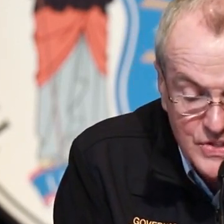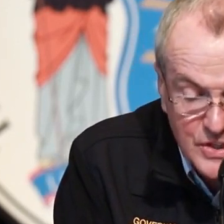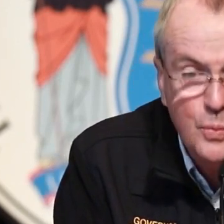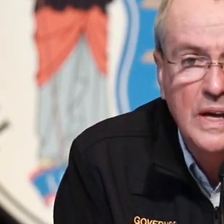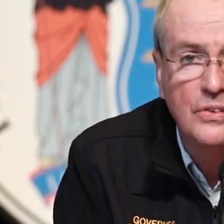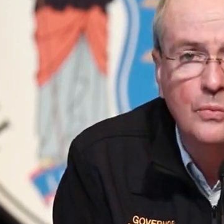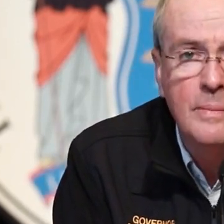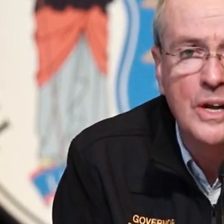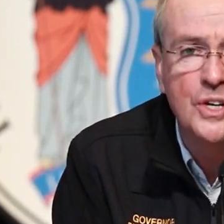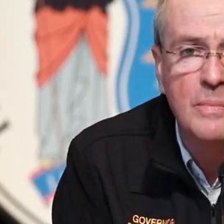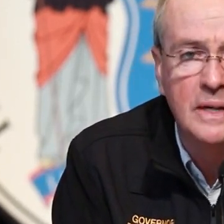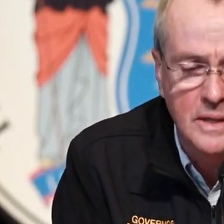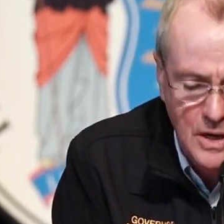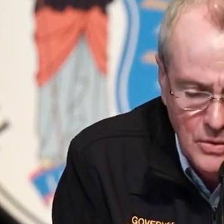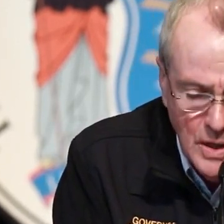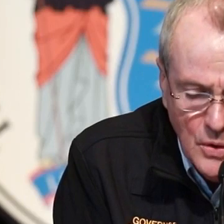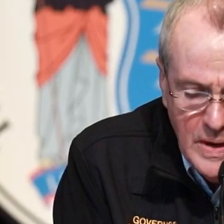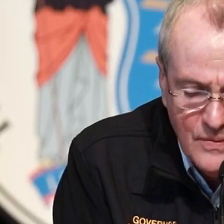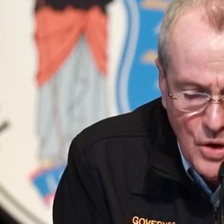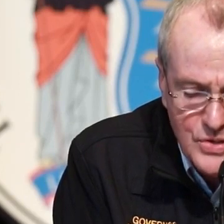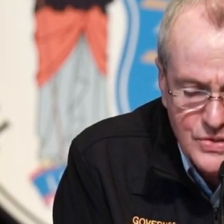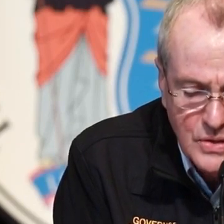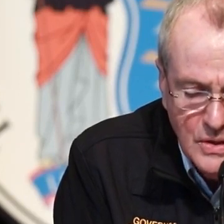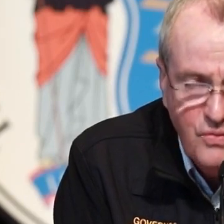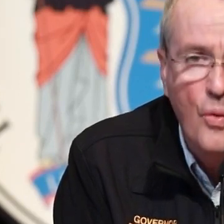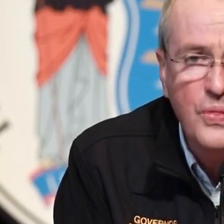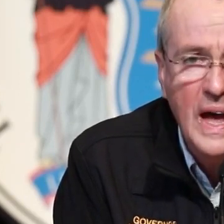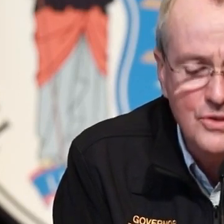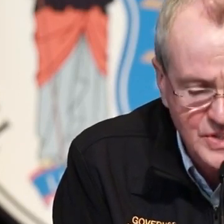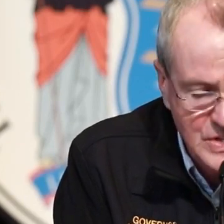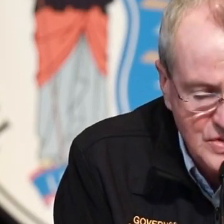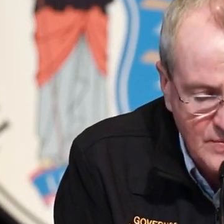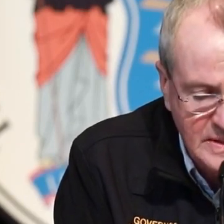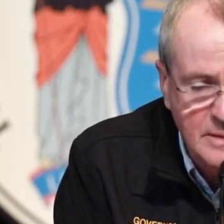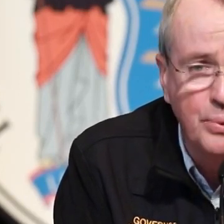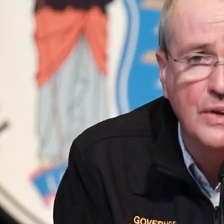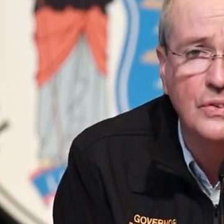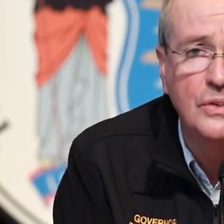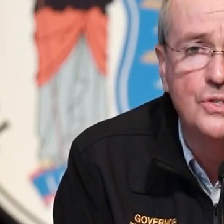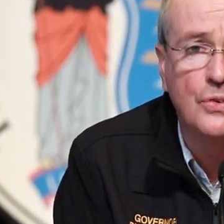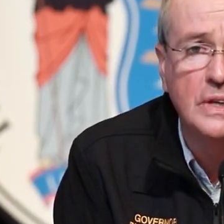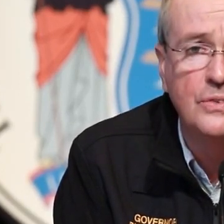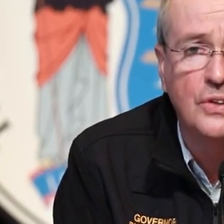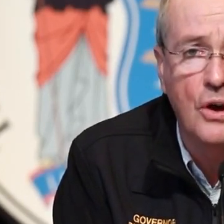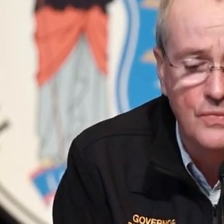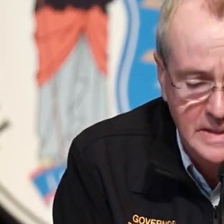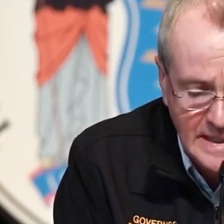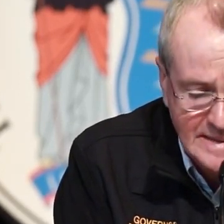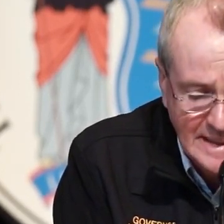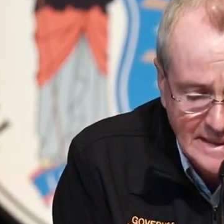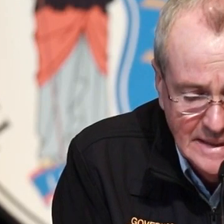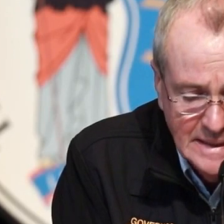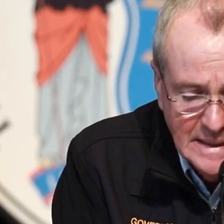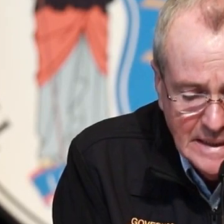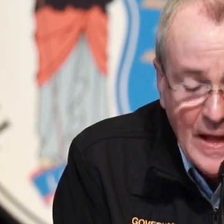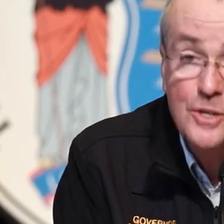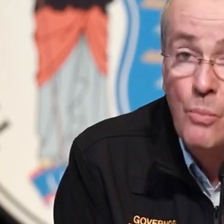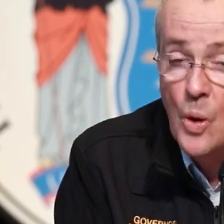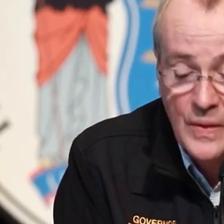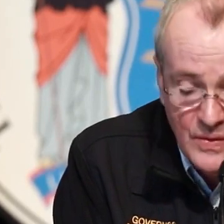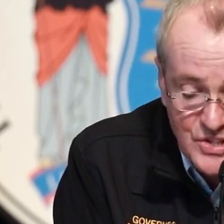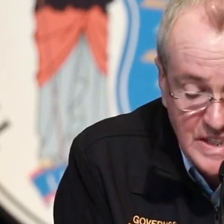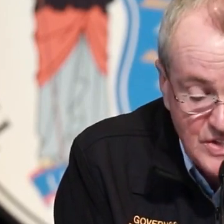just 6 weeks, as we mentioned a minute ago, we have lost 4,070 blessed New Jerseyans to COVID-19.